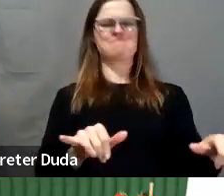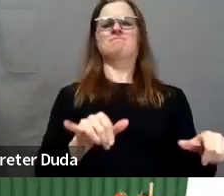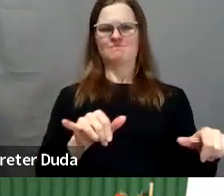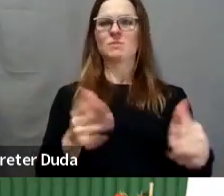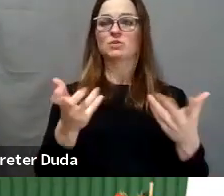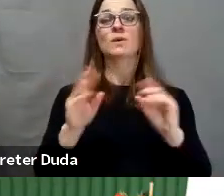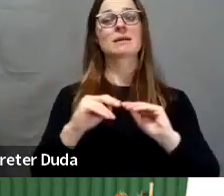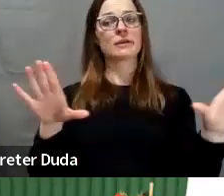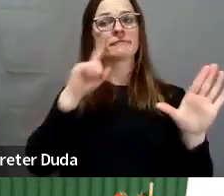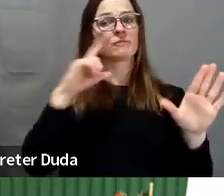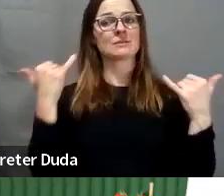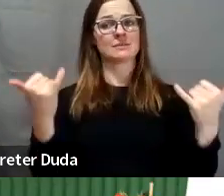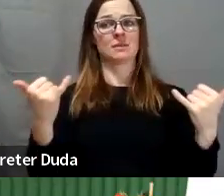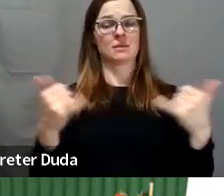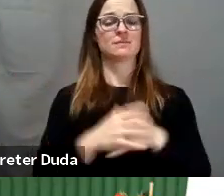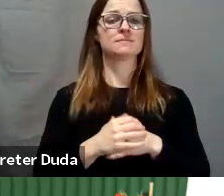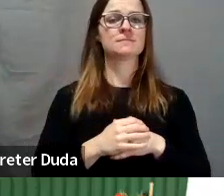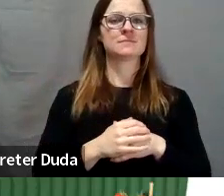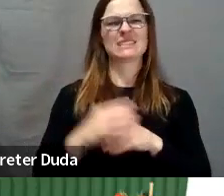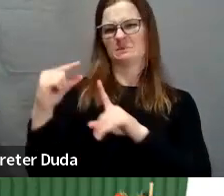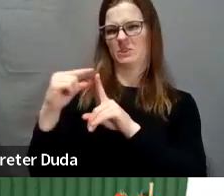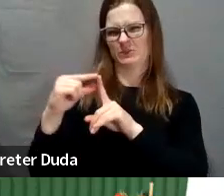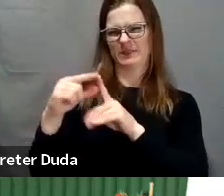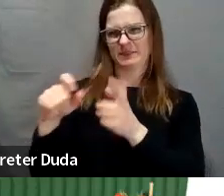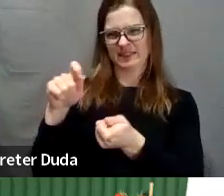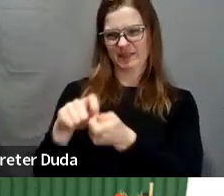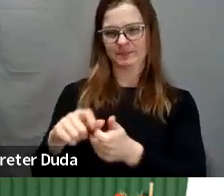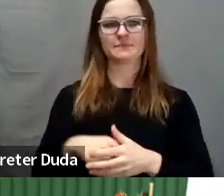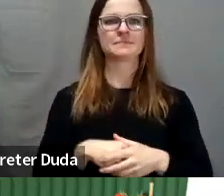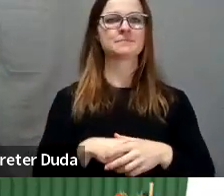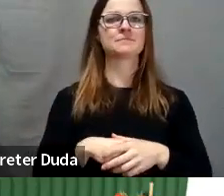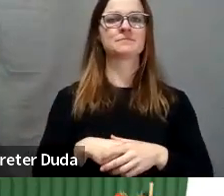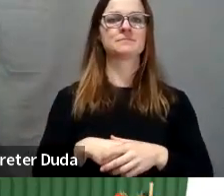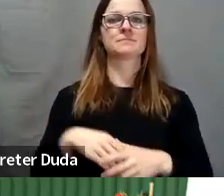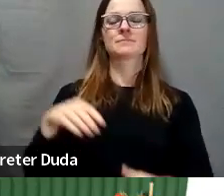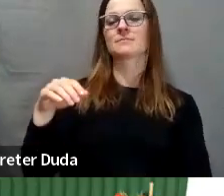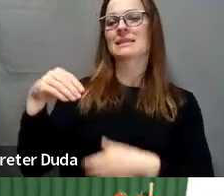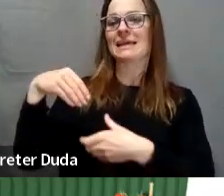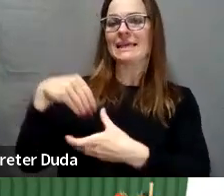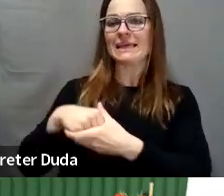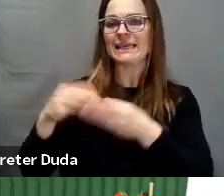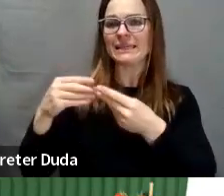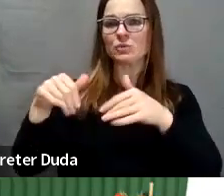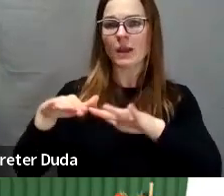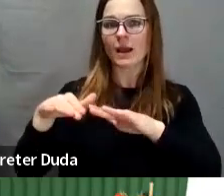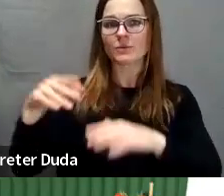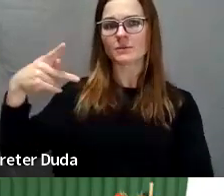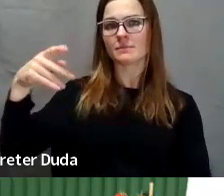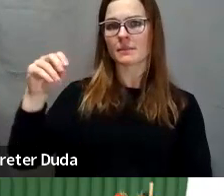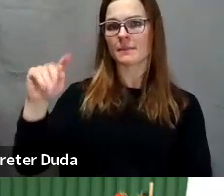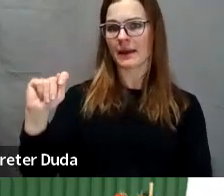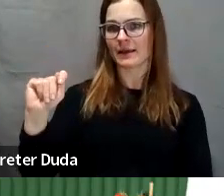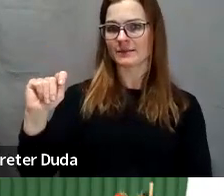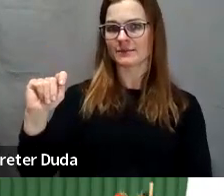this presentation some terminology. So first we have like an in-ground plot, and that is